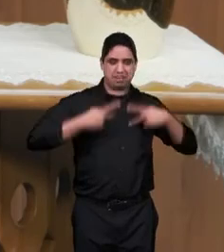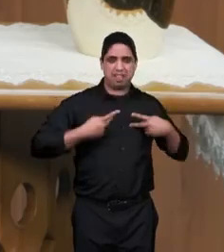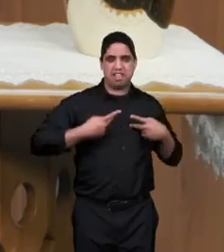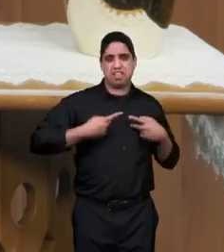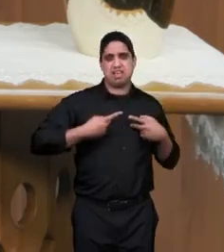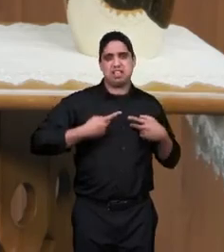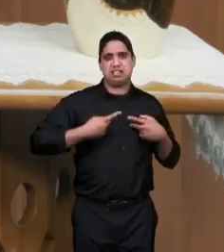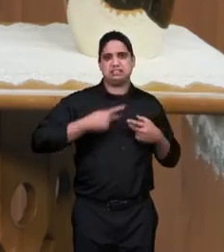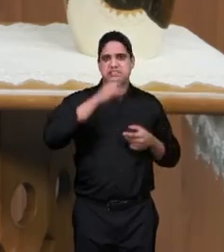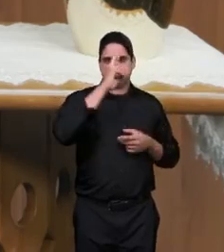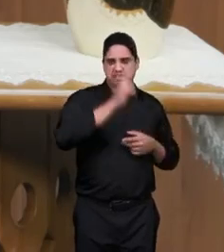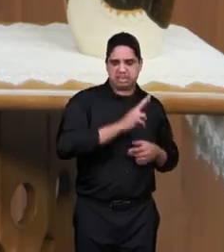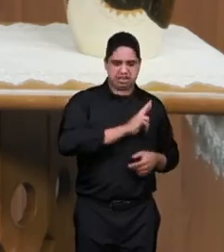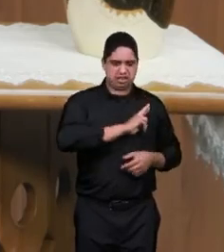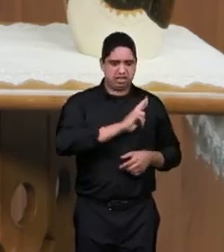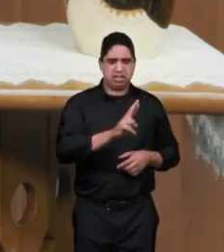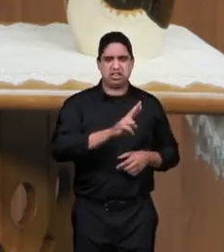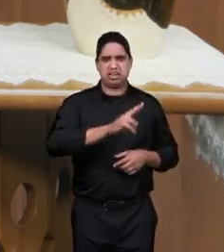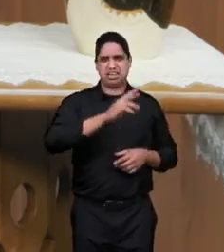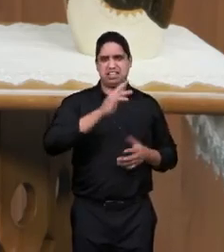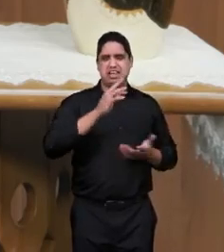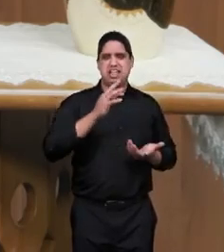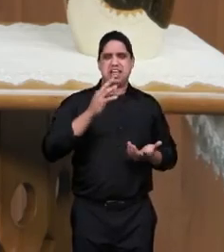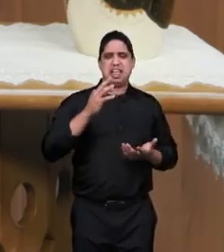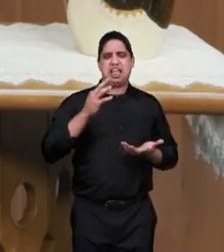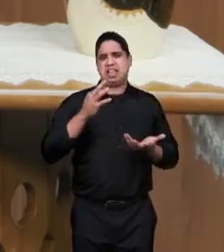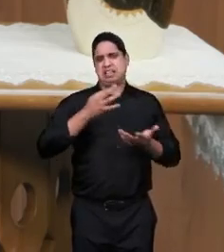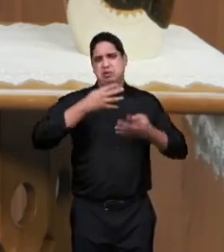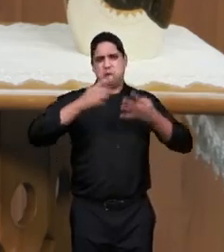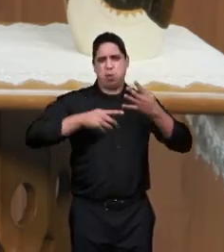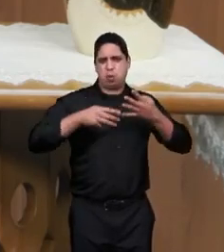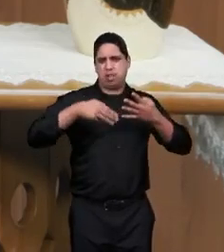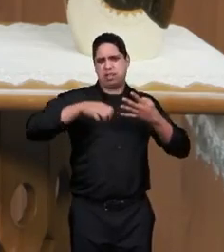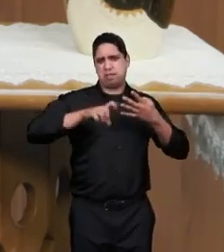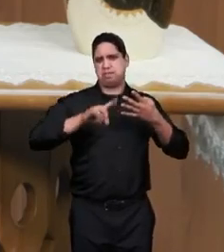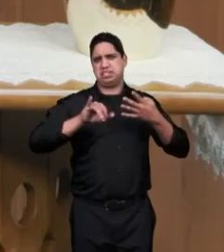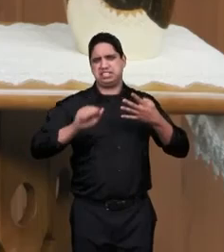of human reason, theology, the